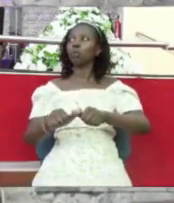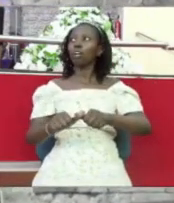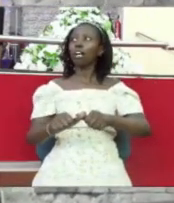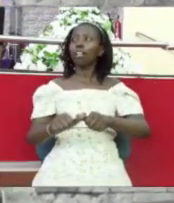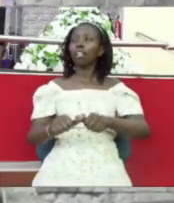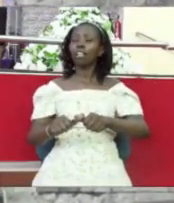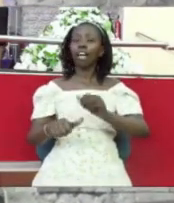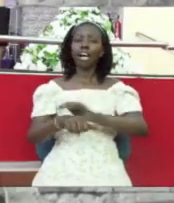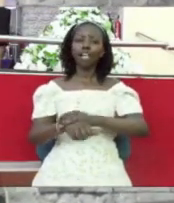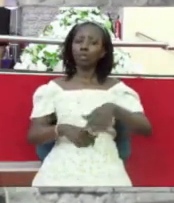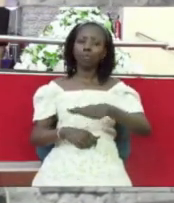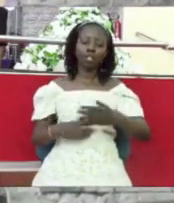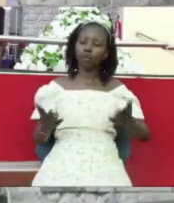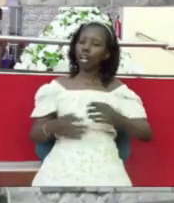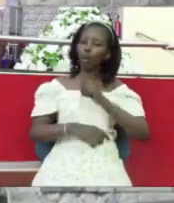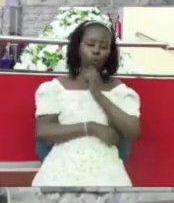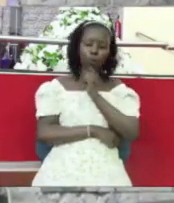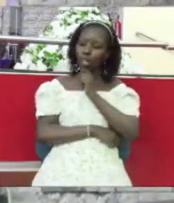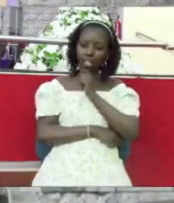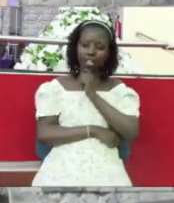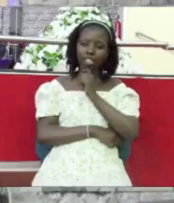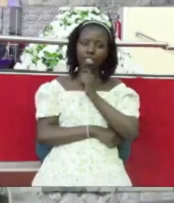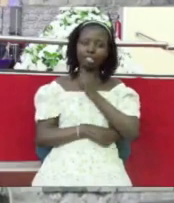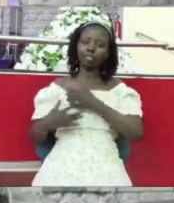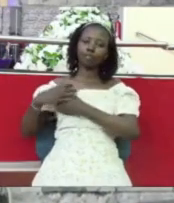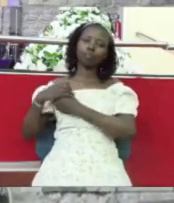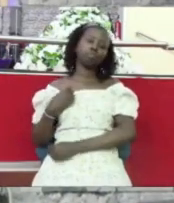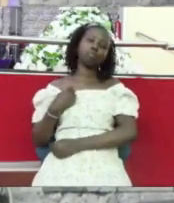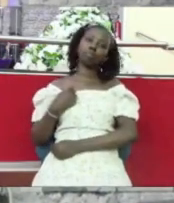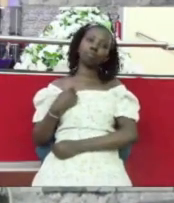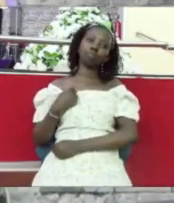where he said, where I think I give up.